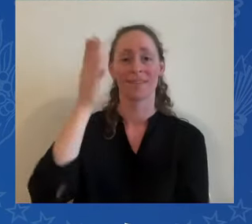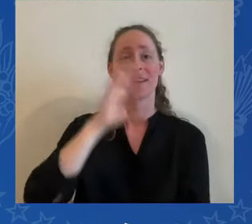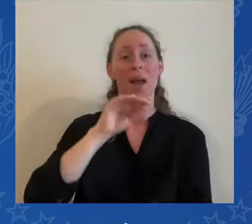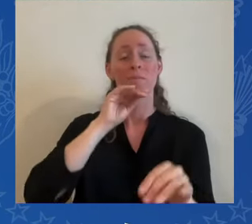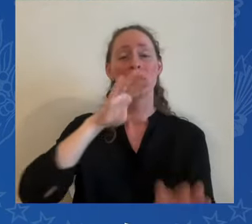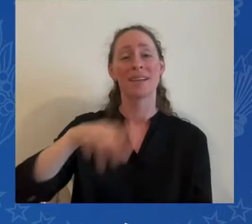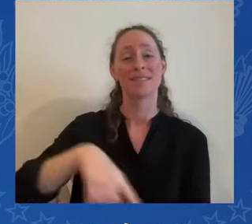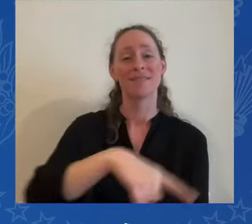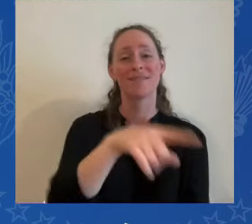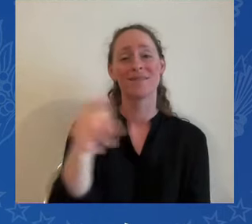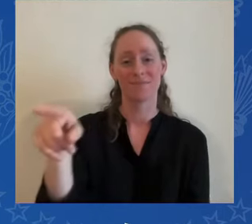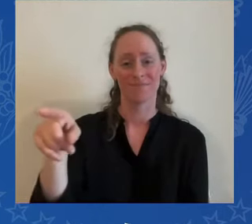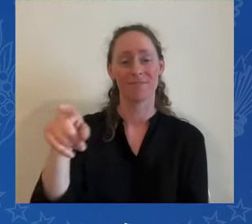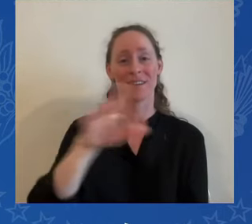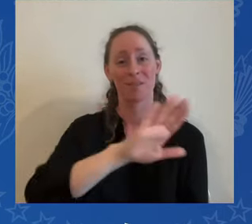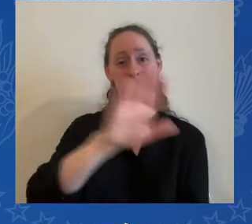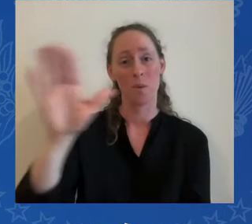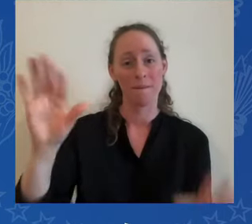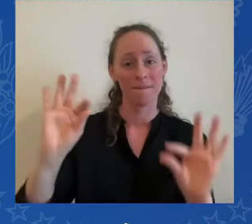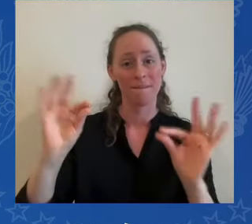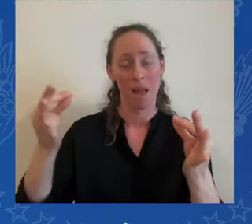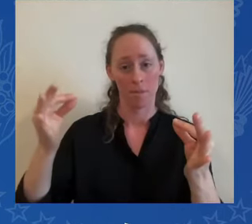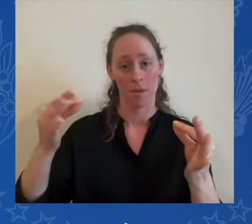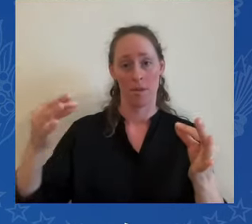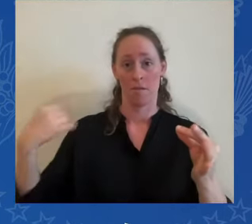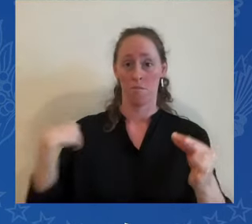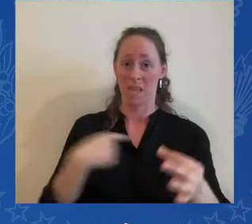owes you a debt of gratitude. Thank you, thank you, thank you.